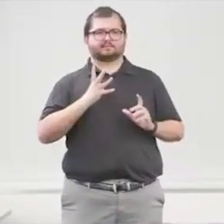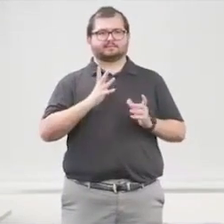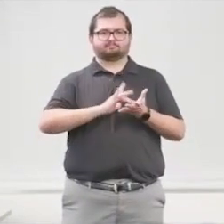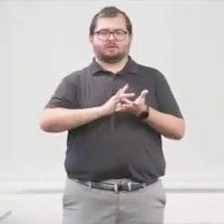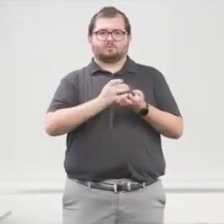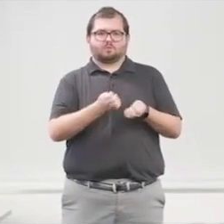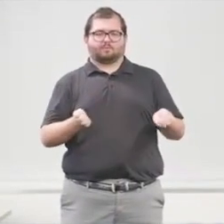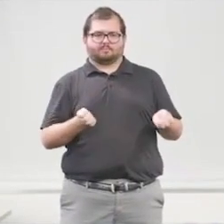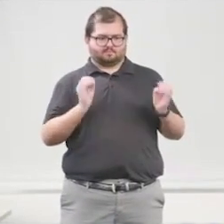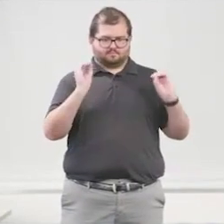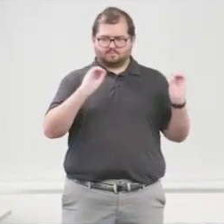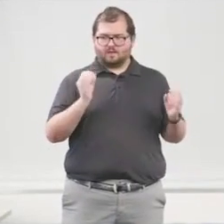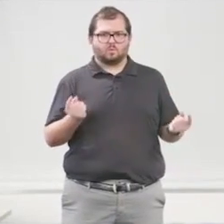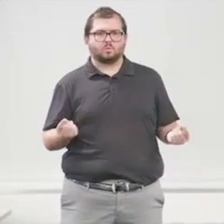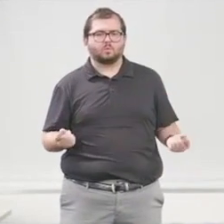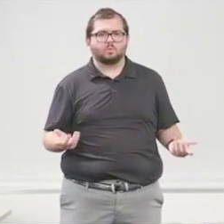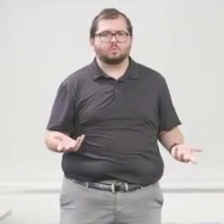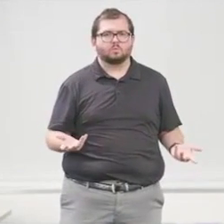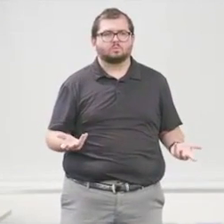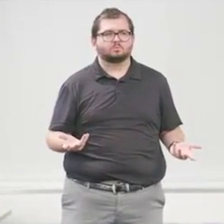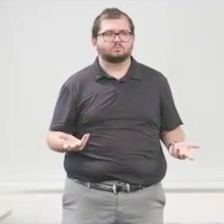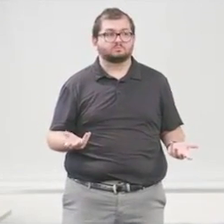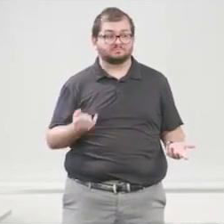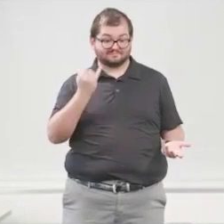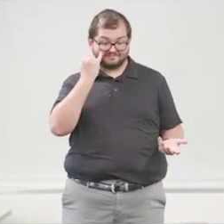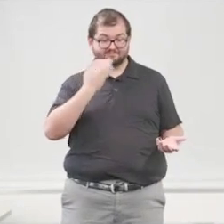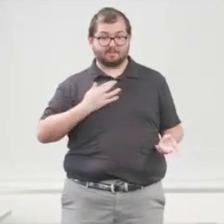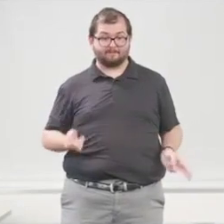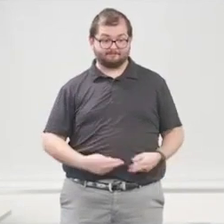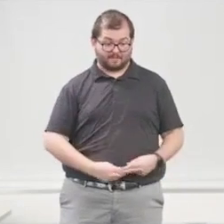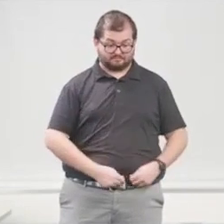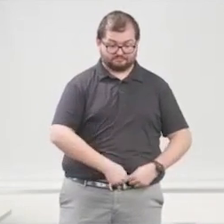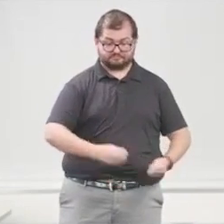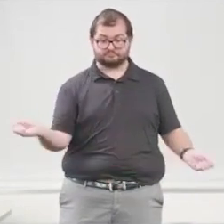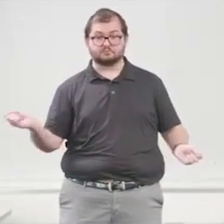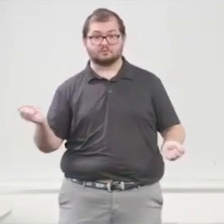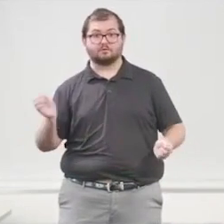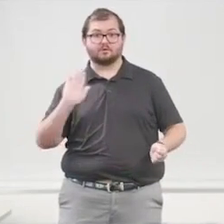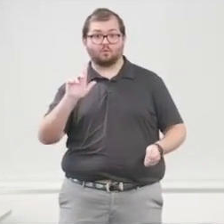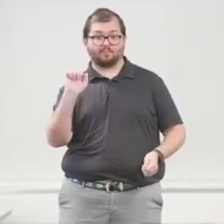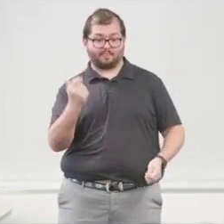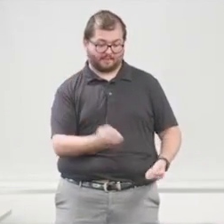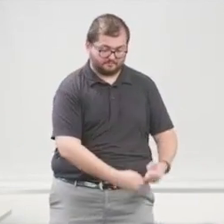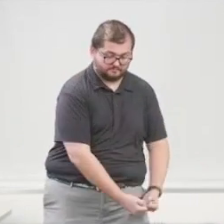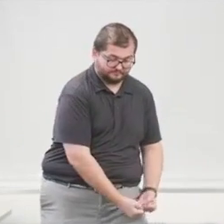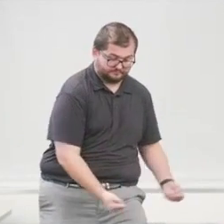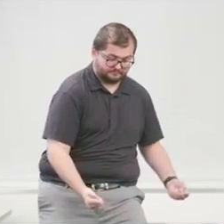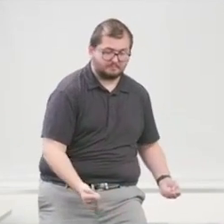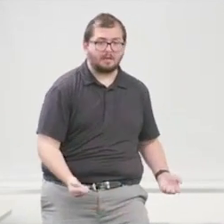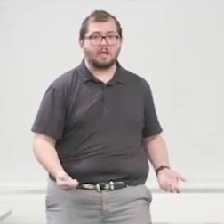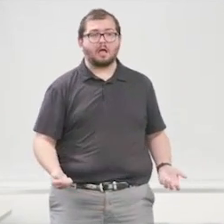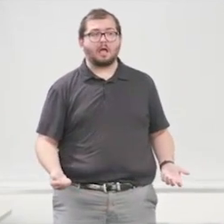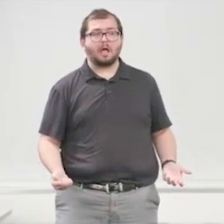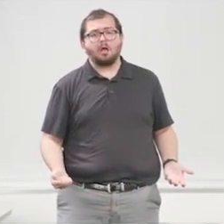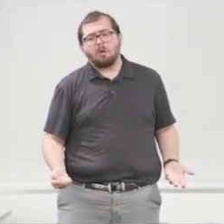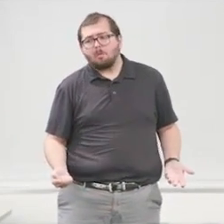Like, what is the best way?" Because let's face it, if I rip my belt off and wrap it around your leg and tug, yeah, I'll probably be able